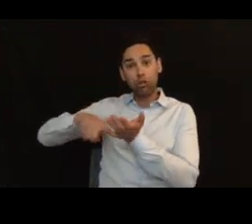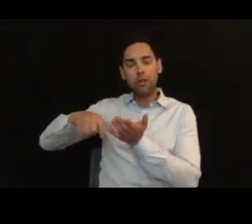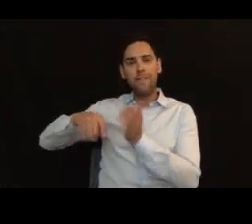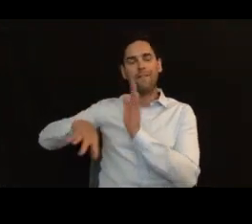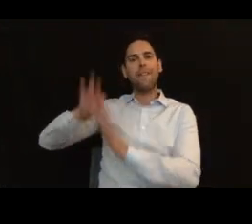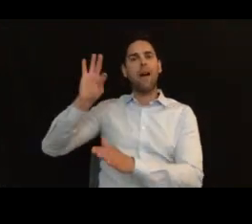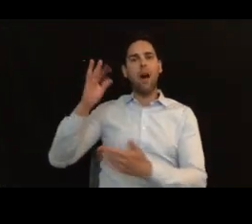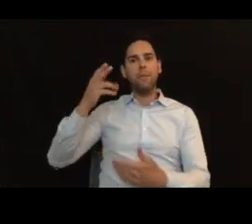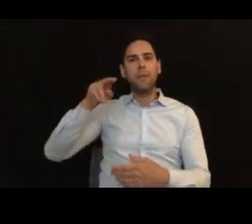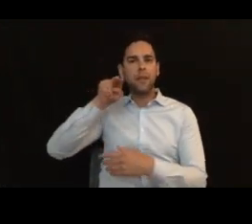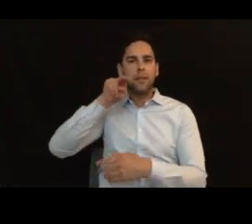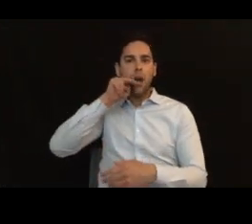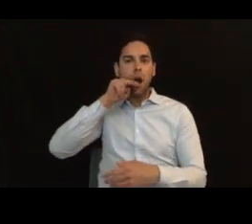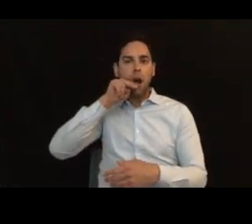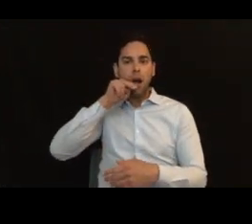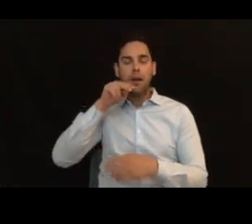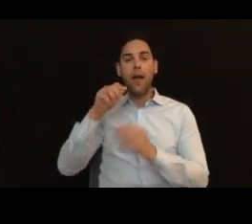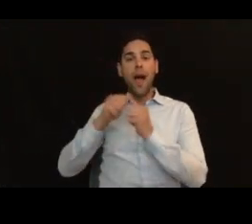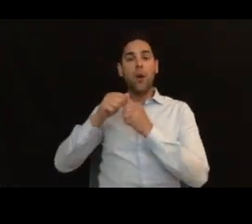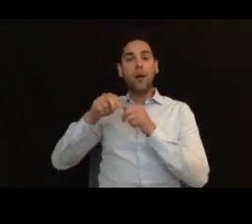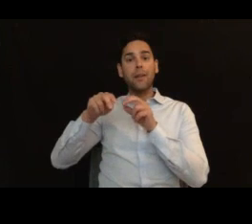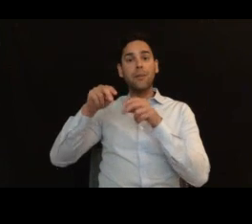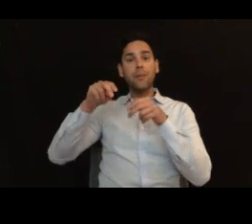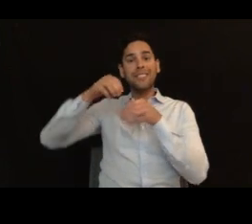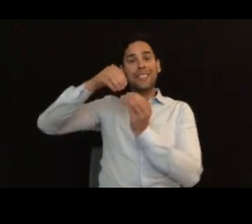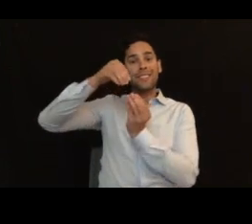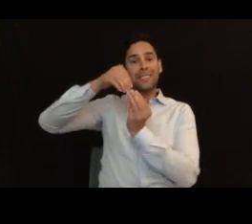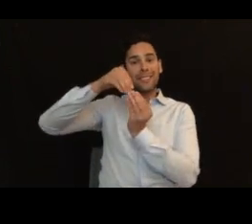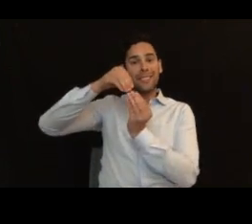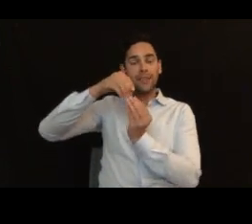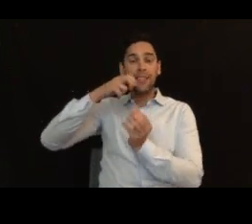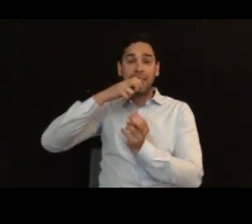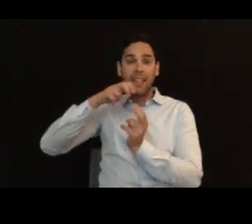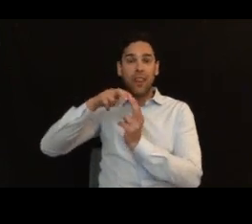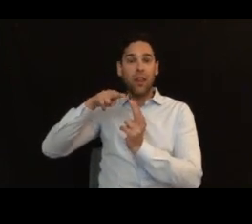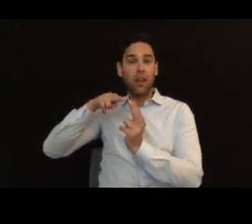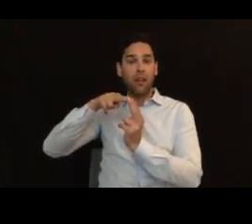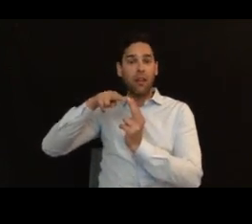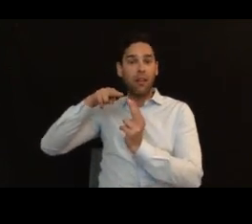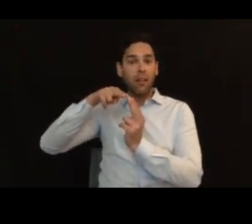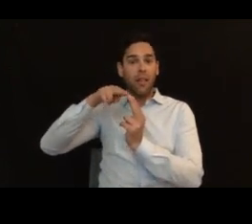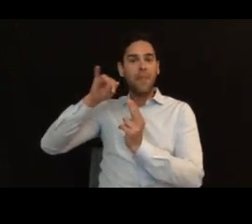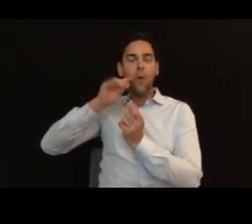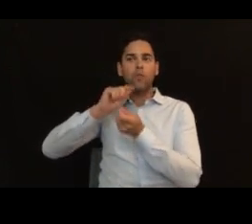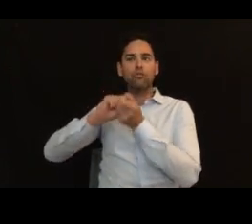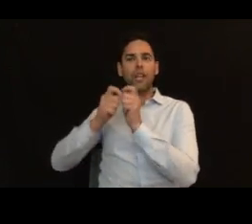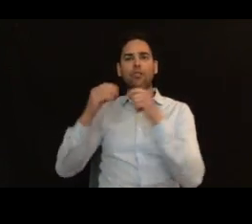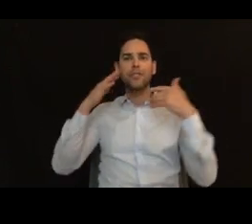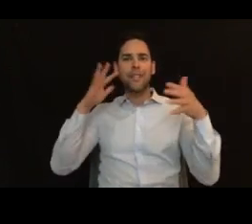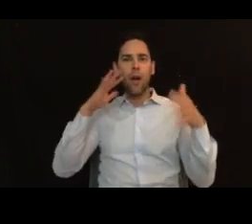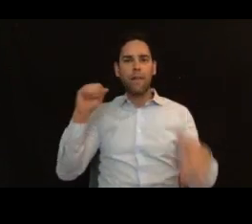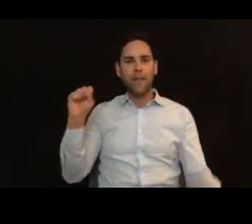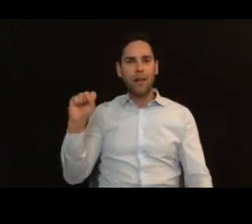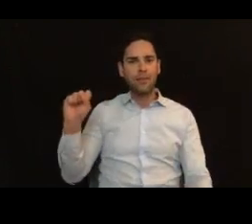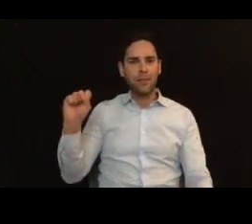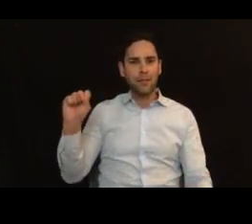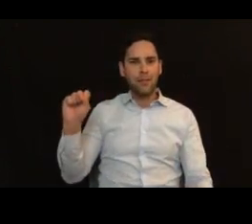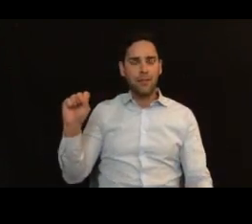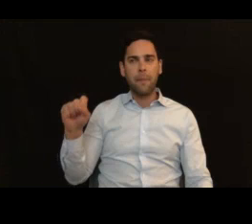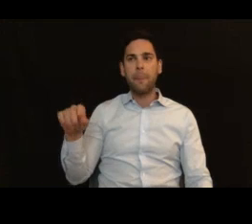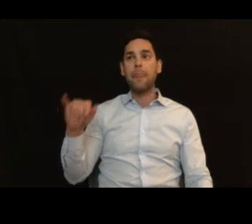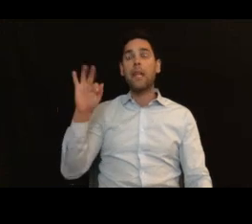relation to your teeth when you're pronouncing the S kind of changes the sound of the S. So when you pronounce an S, you are putting your tongue